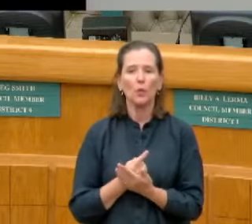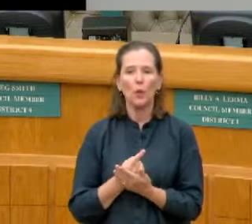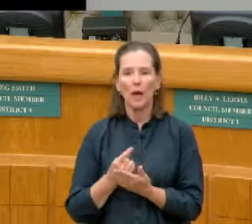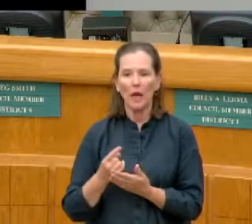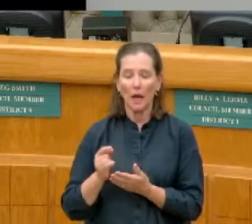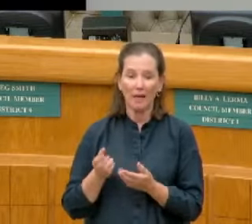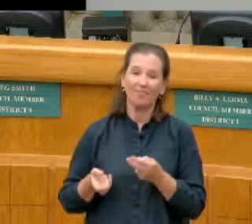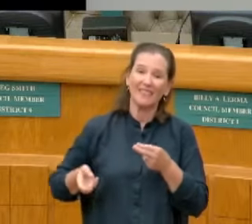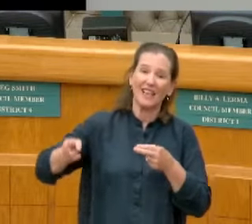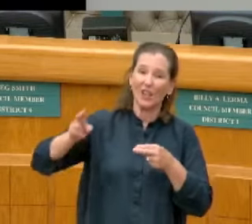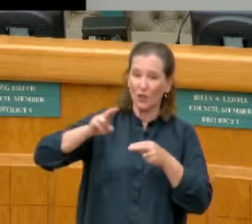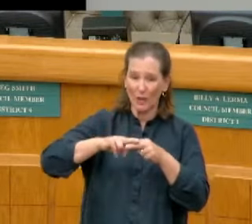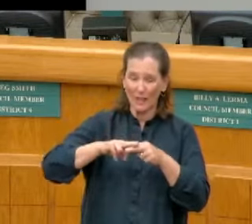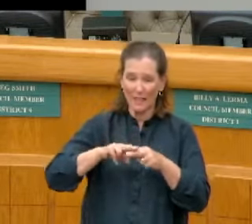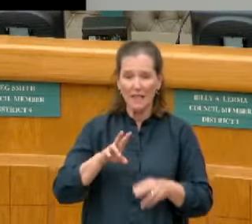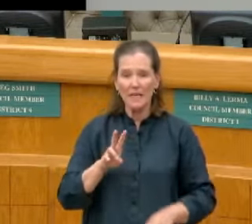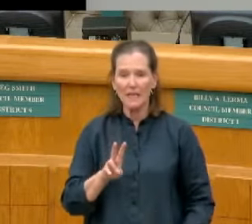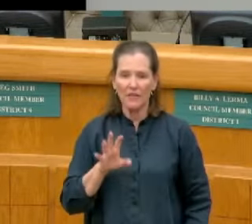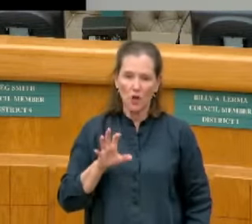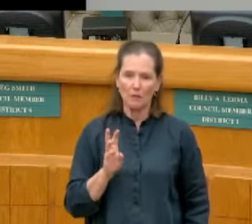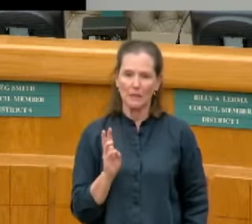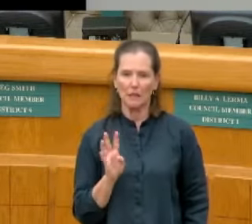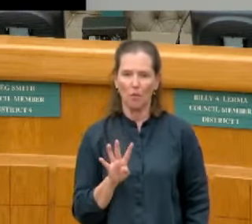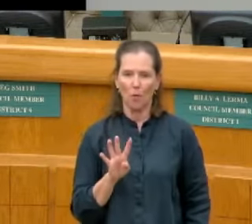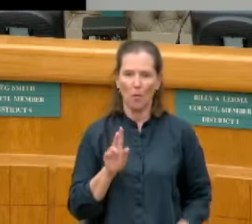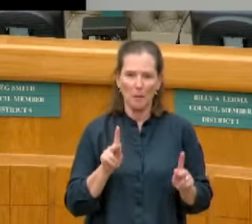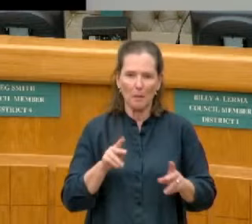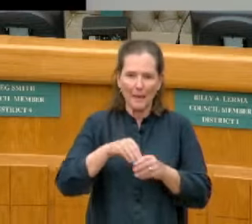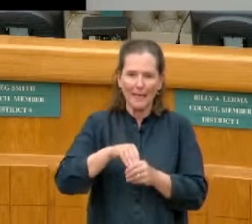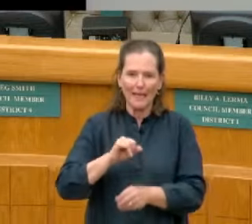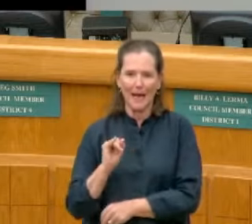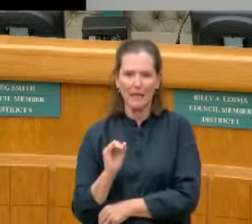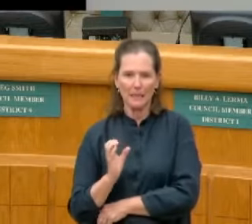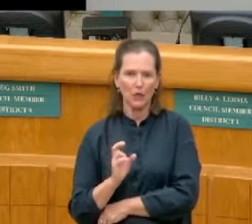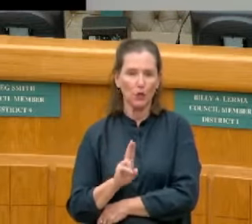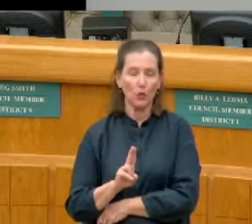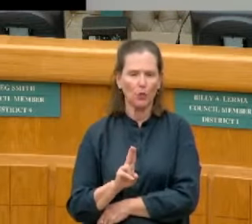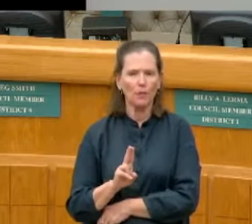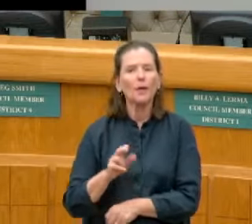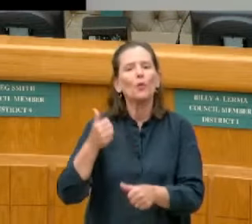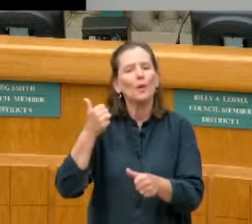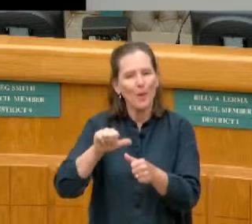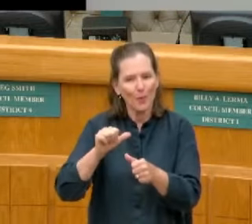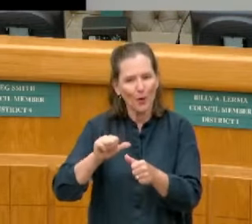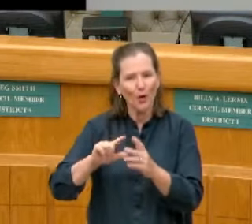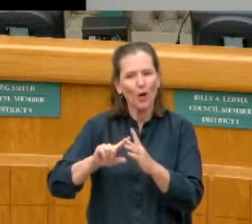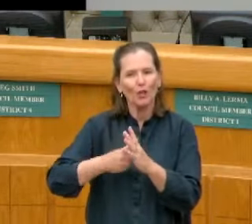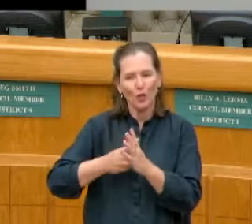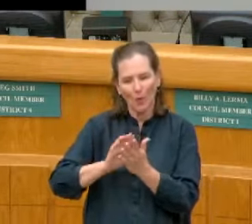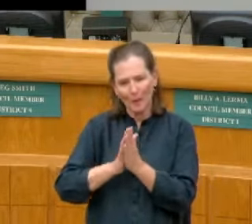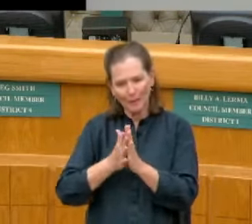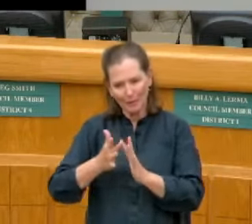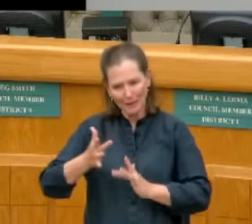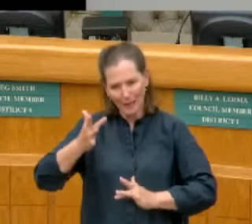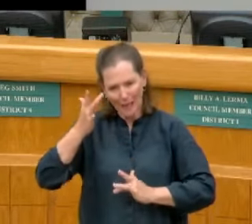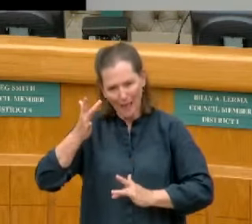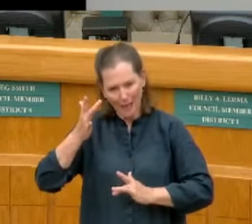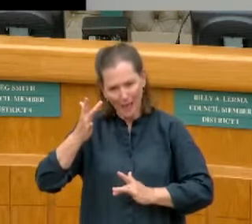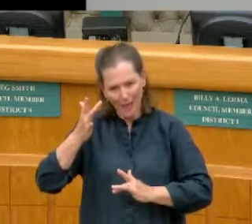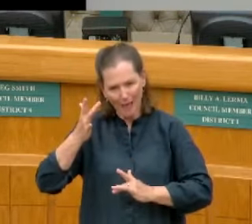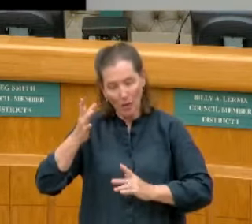gone up to 764. So remember, first you get infections, then you get hospitalizations, then people move